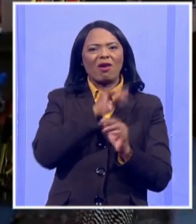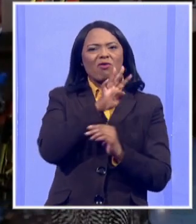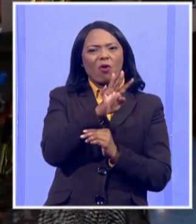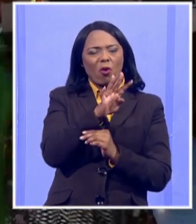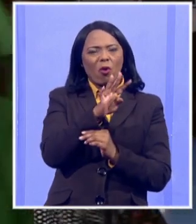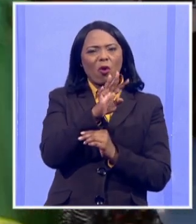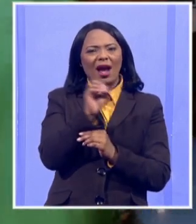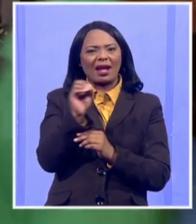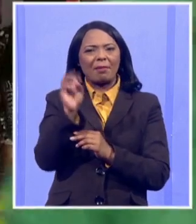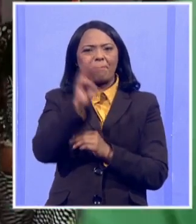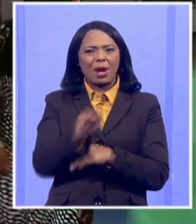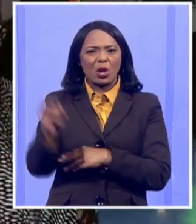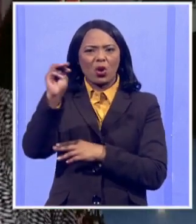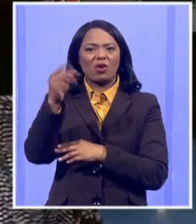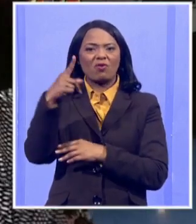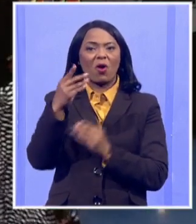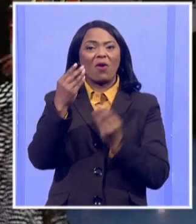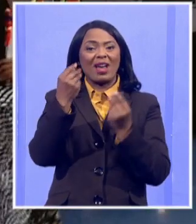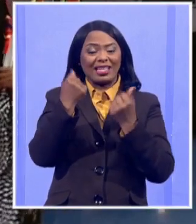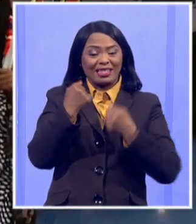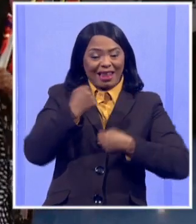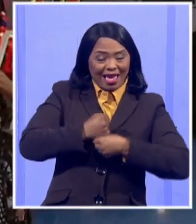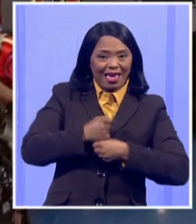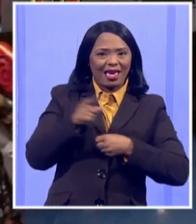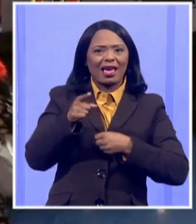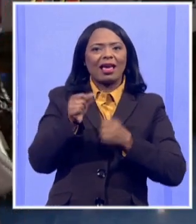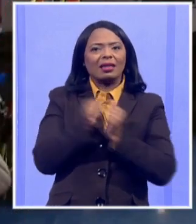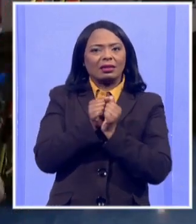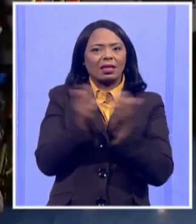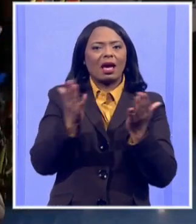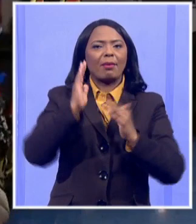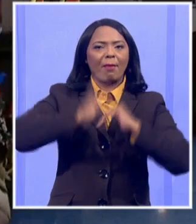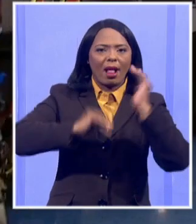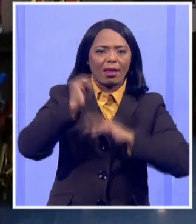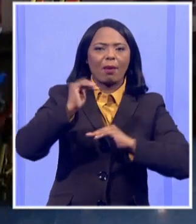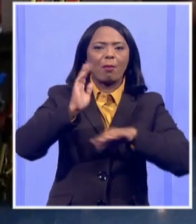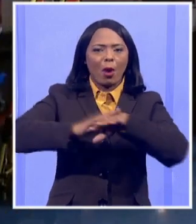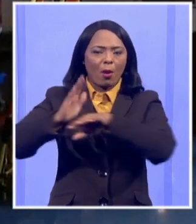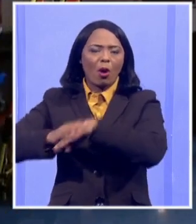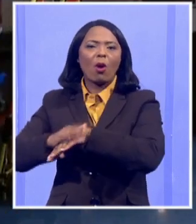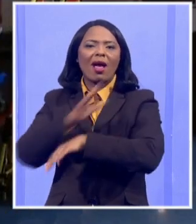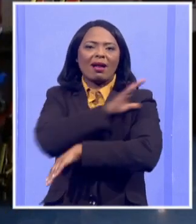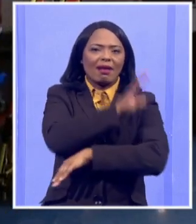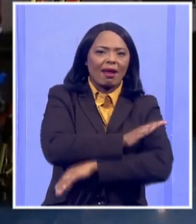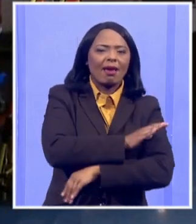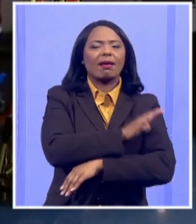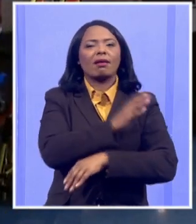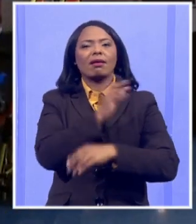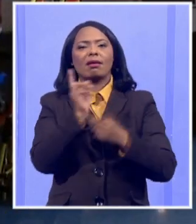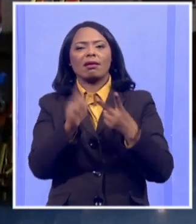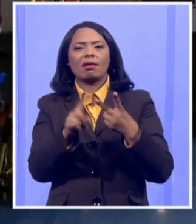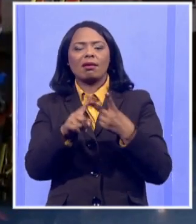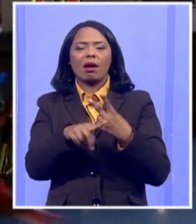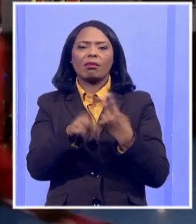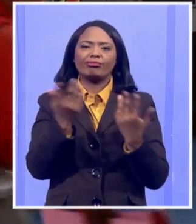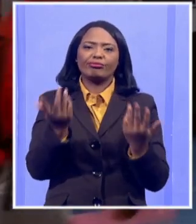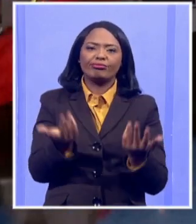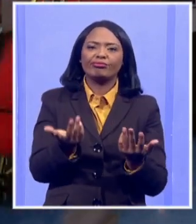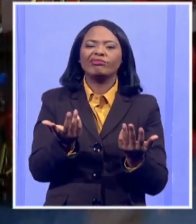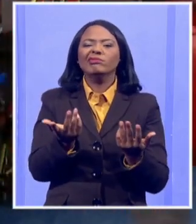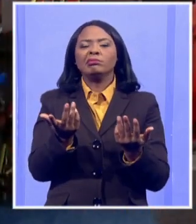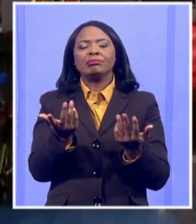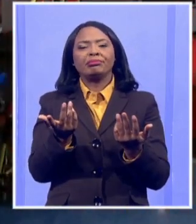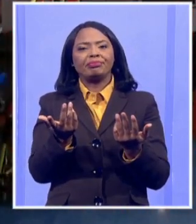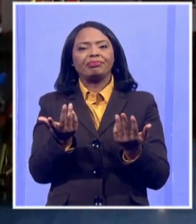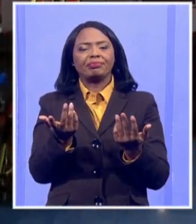400 million for this financial year to basically start building more clinics and